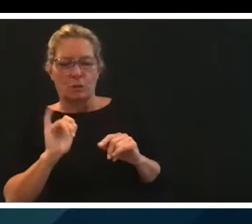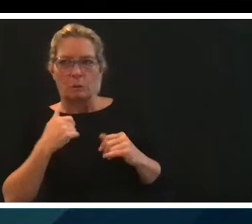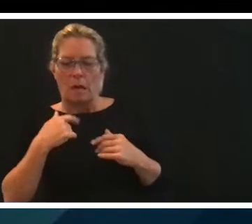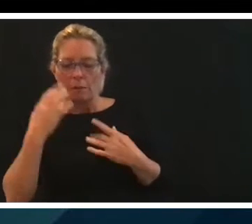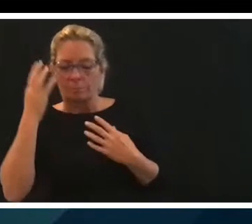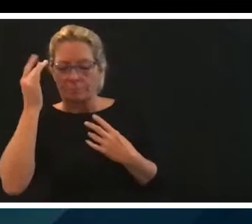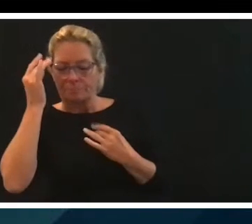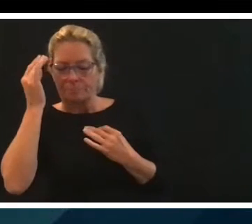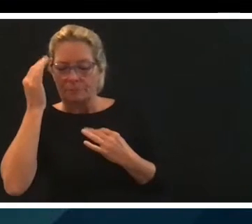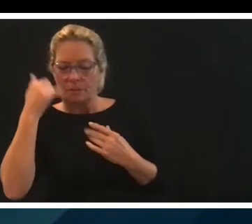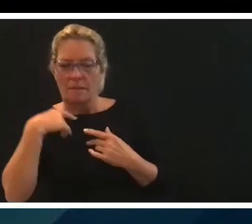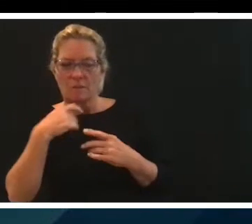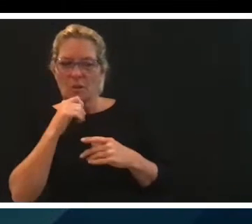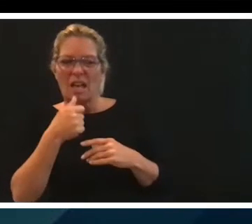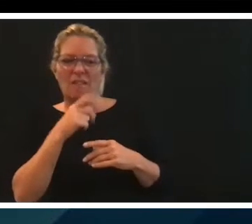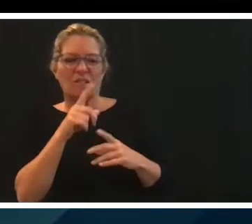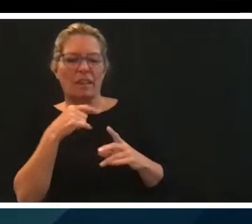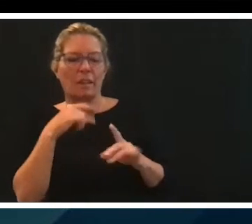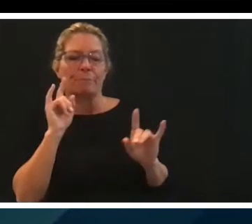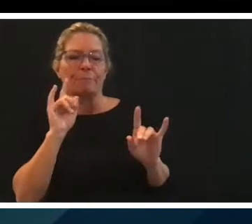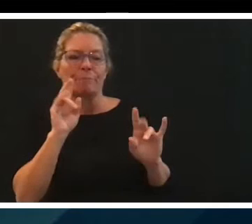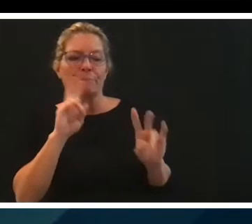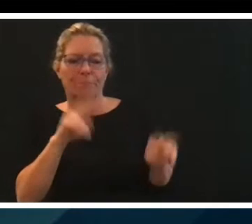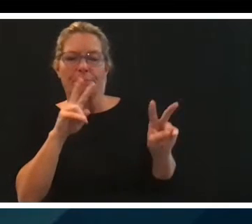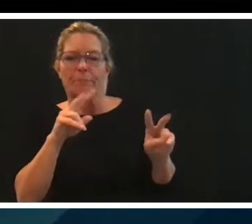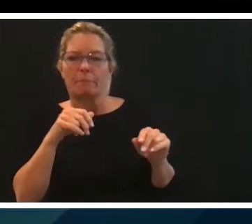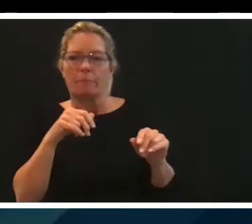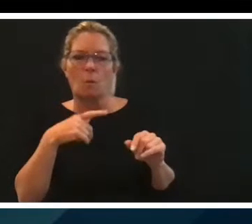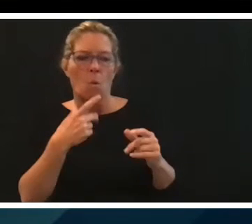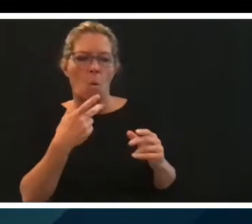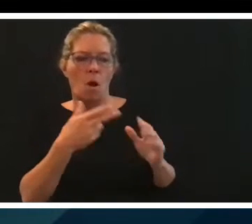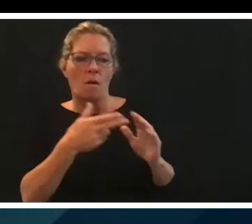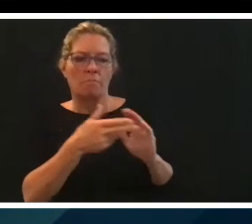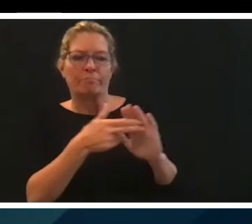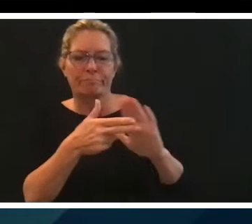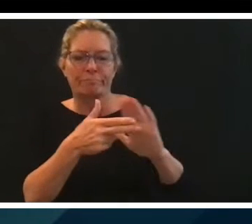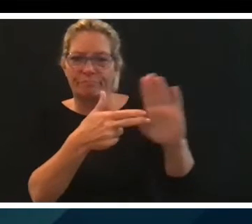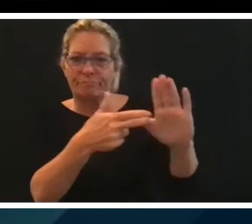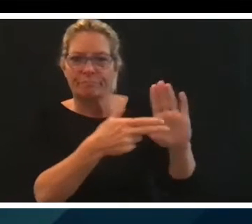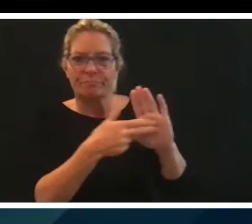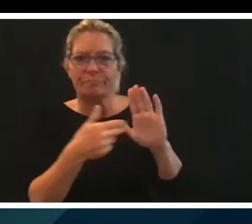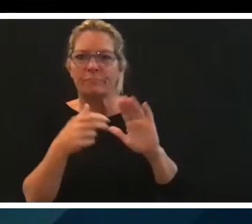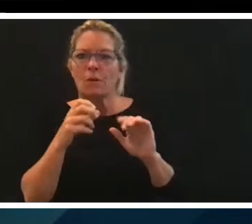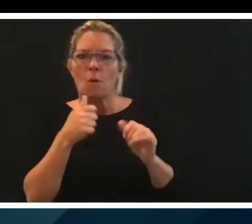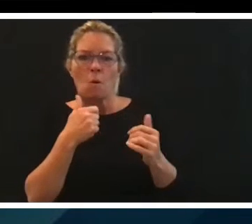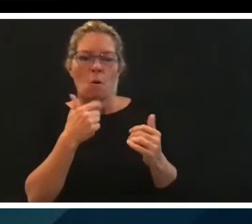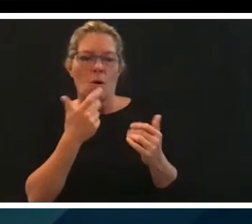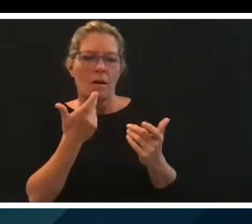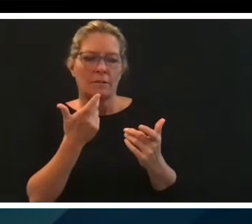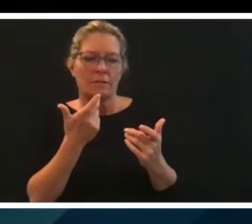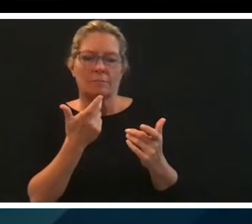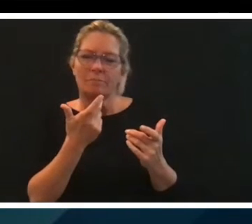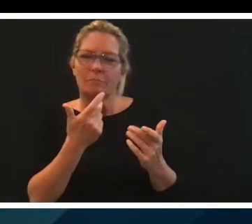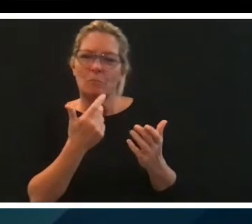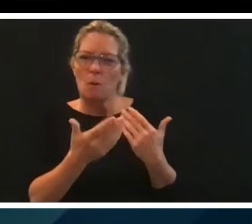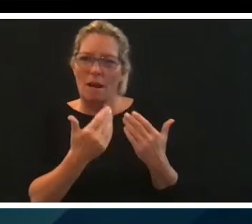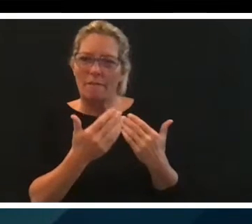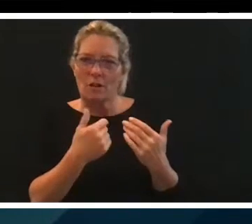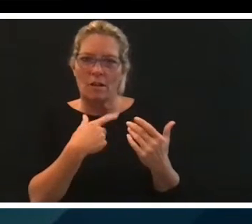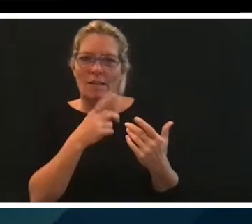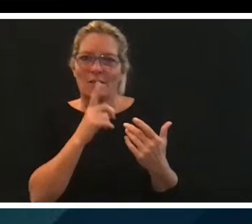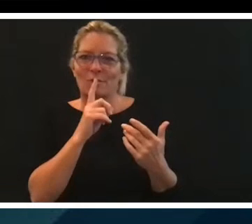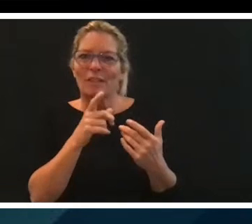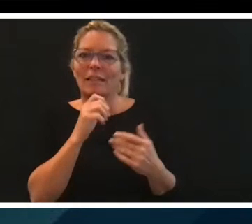really casting dispersions on each other. That's why it really isn't a